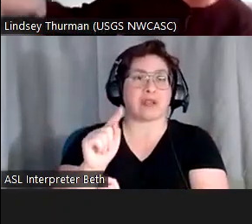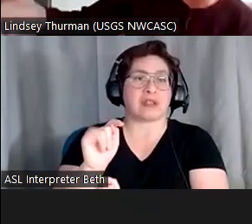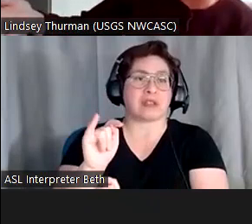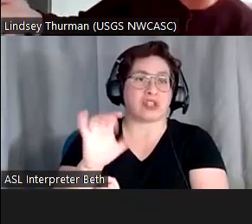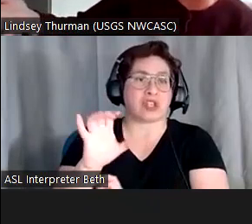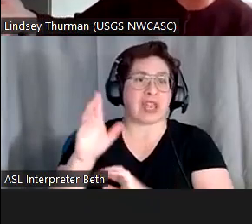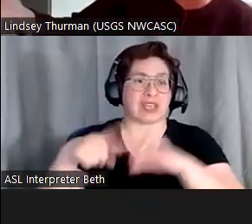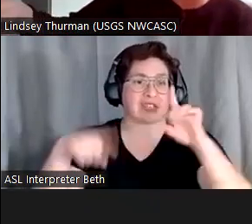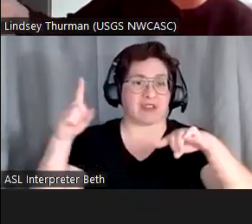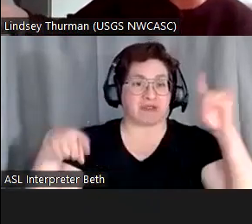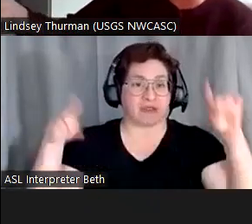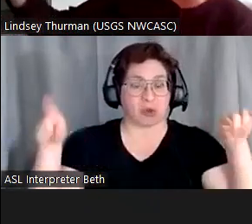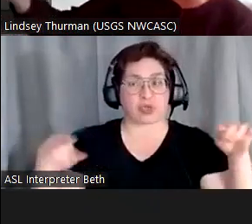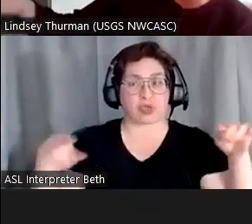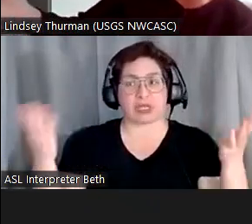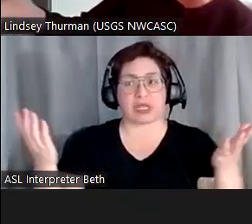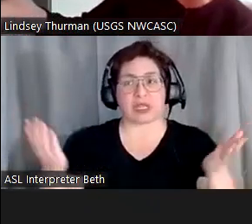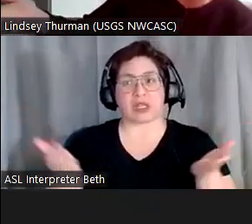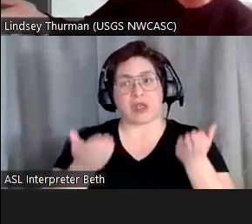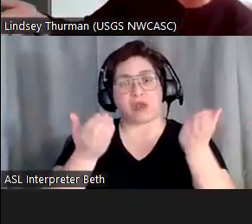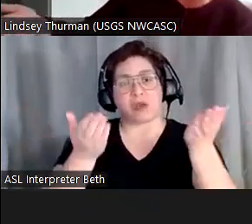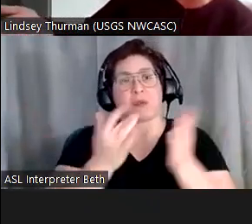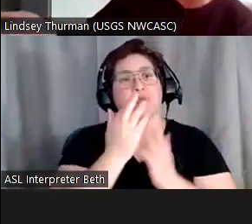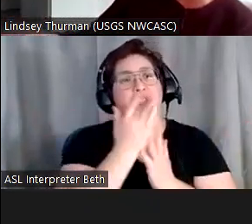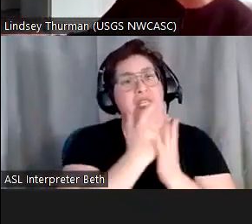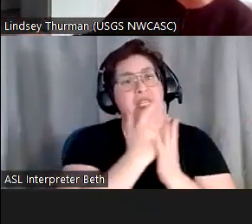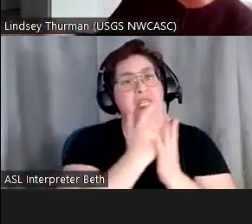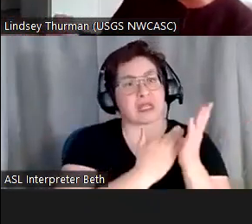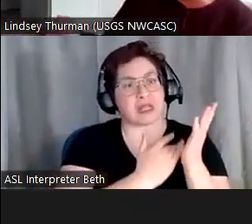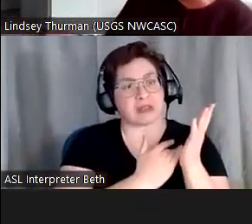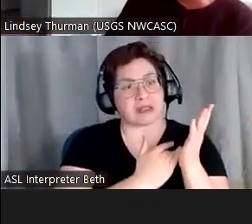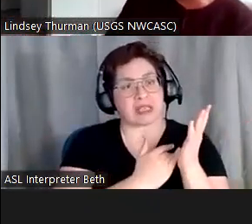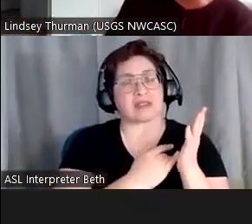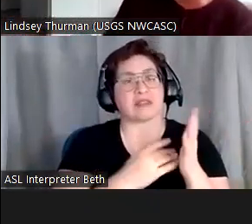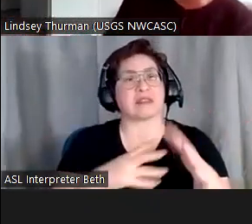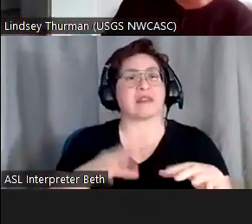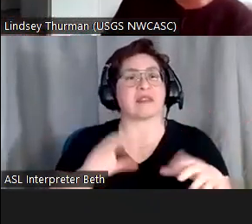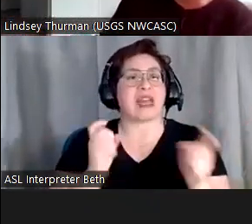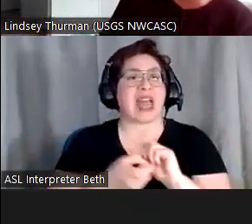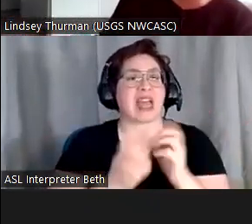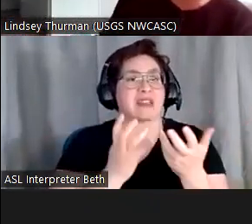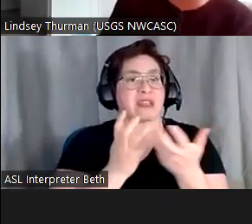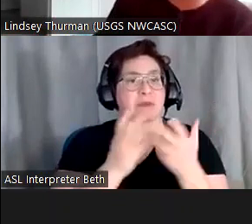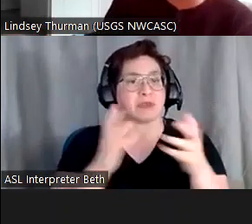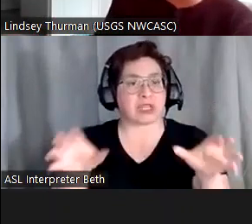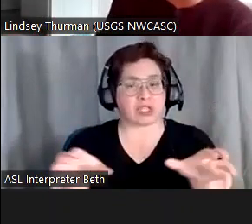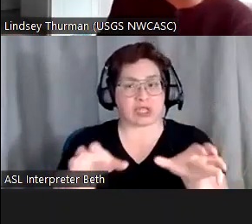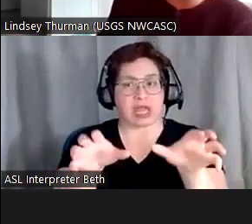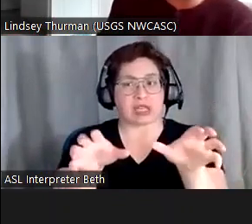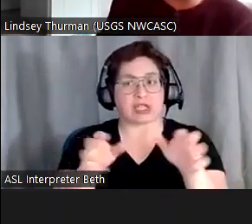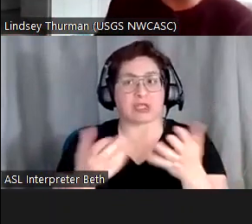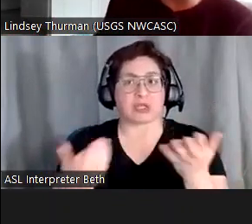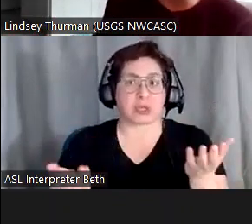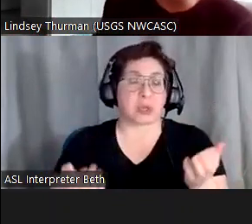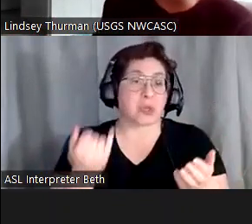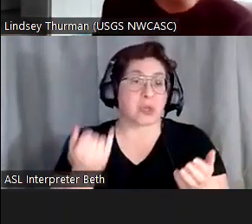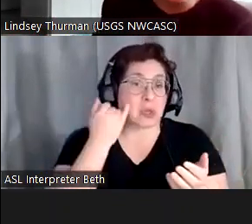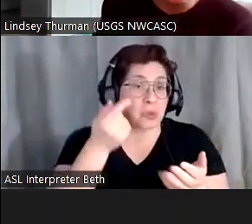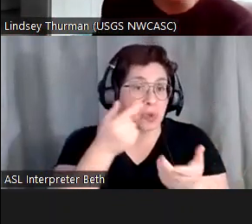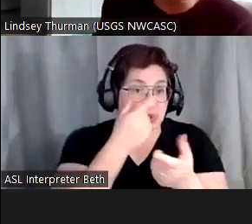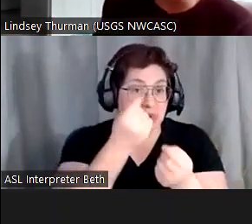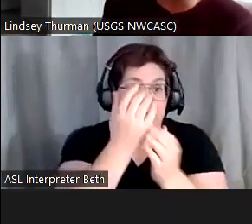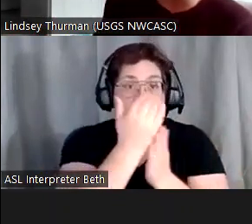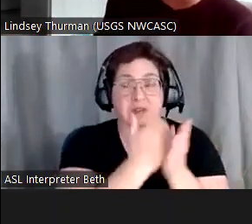would present a list of adaptation actions. And let's say you're then interested in things that help protect